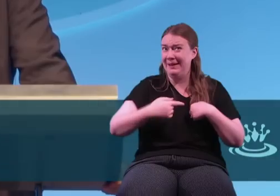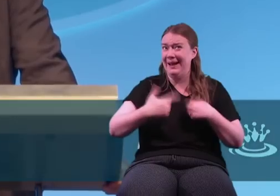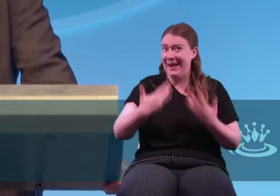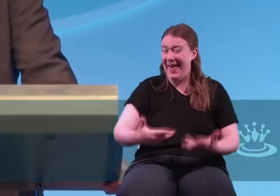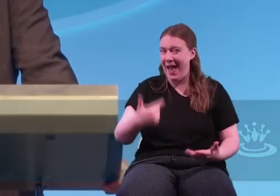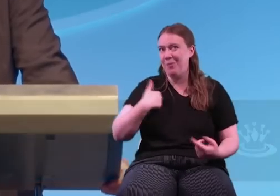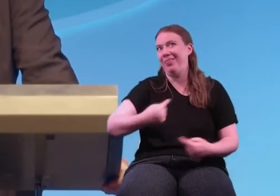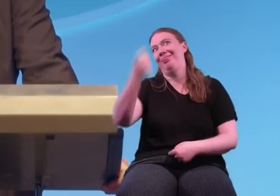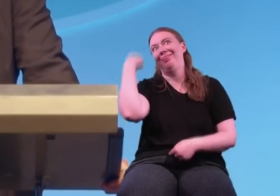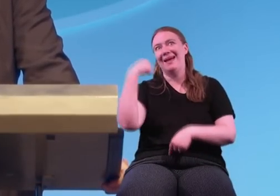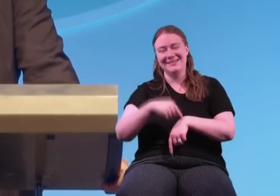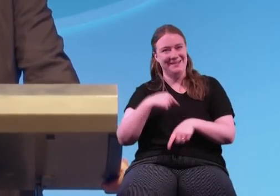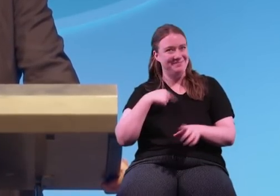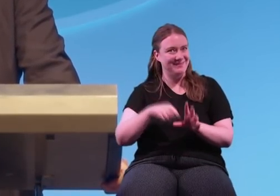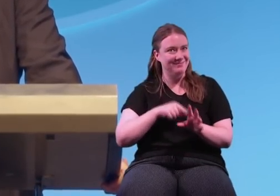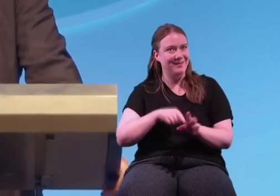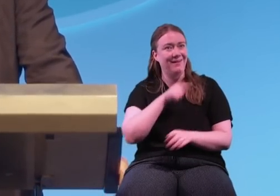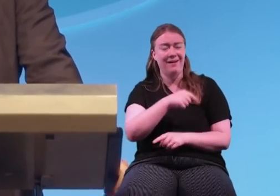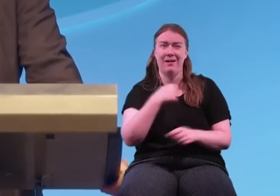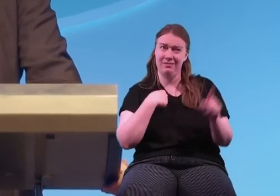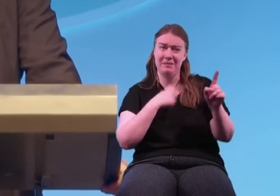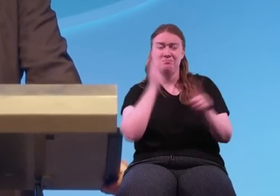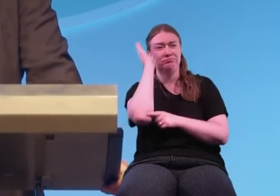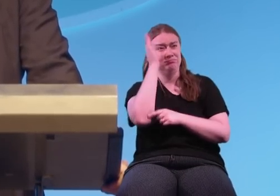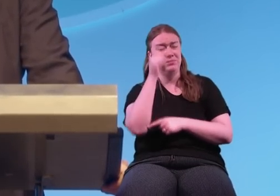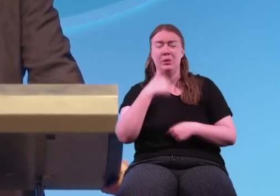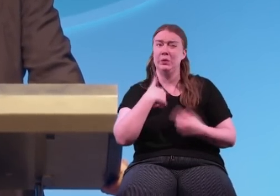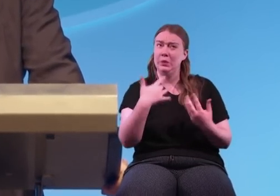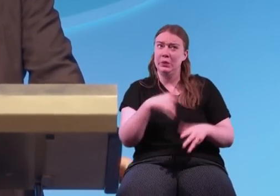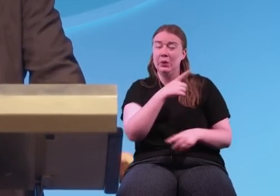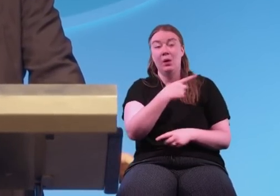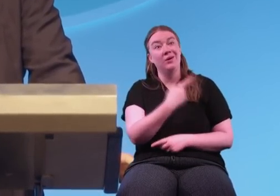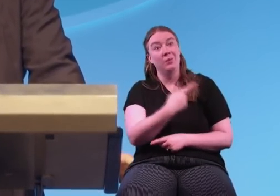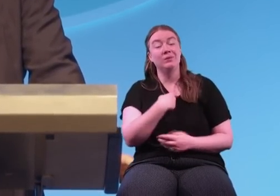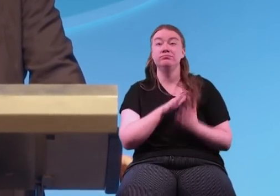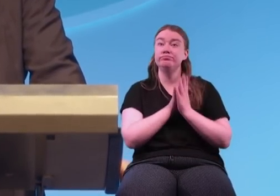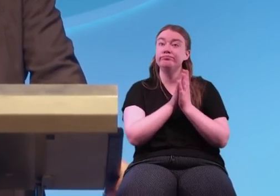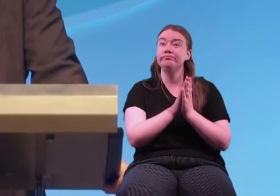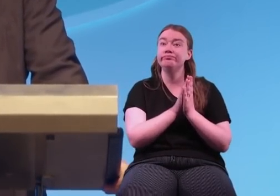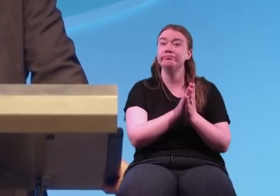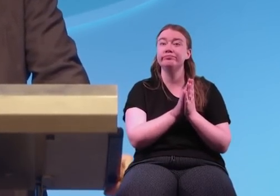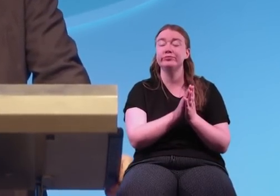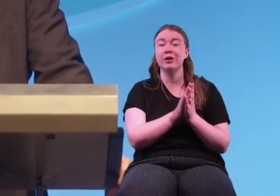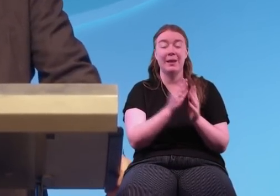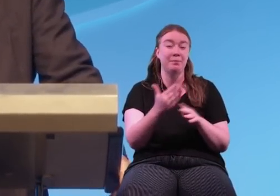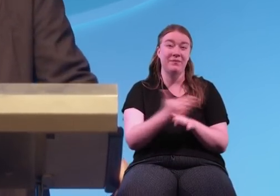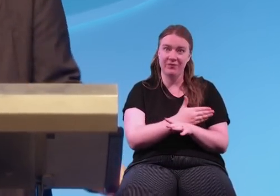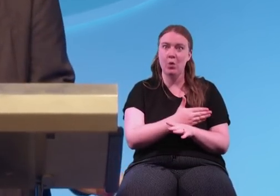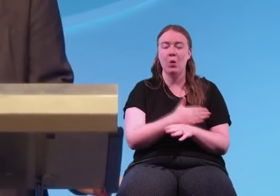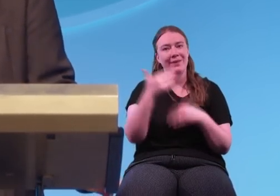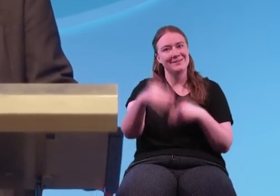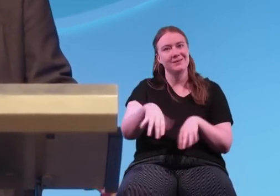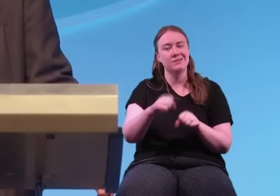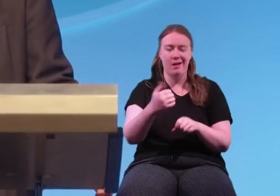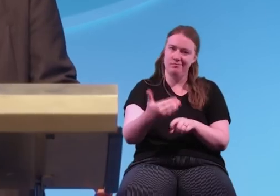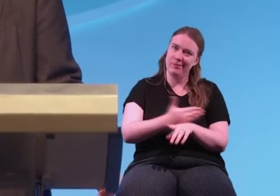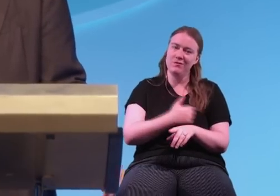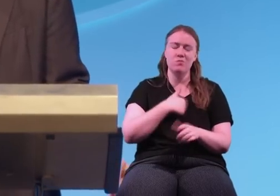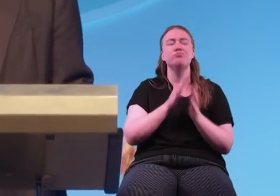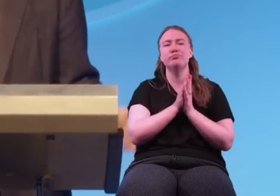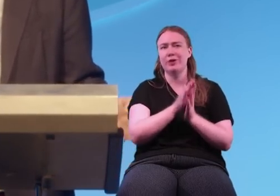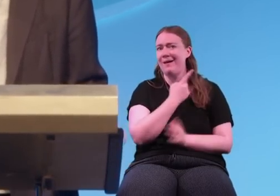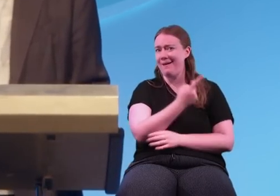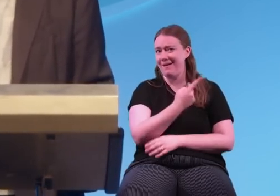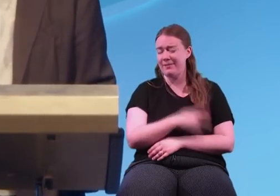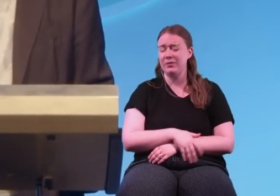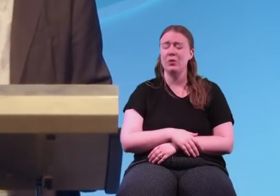And he was a fine man, and I loved him dearly. And we would pray before the session began. And it